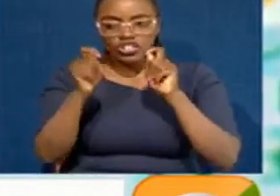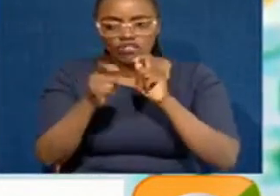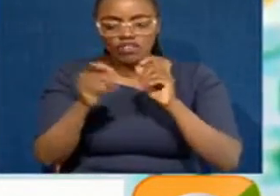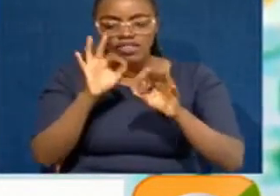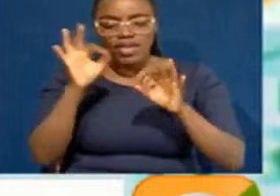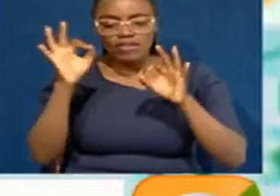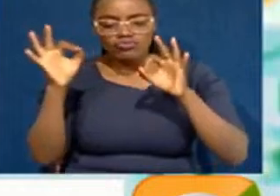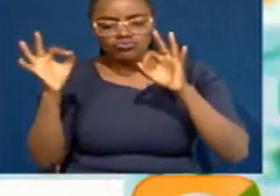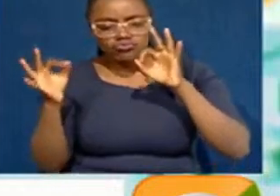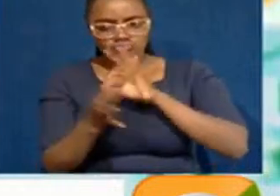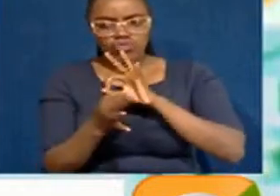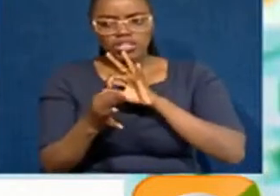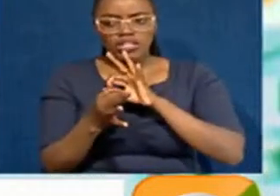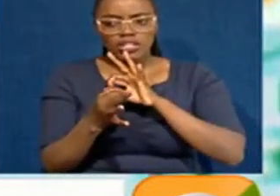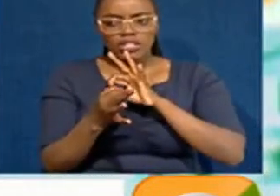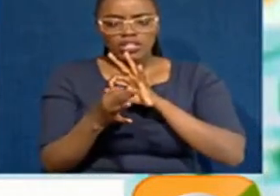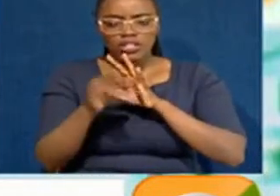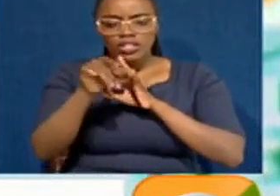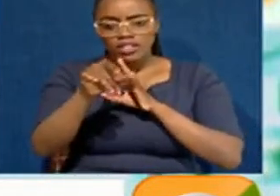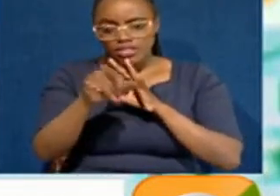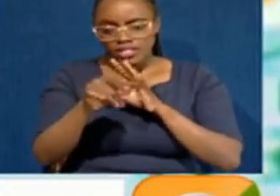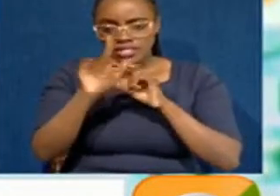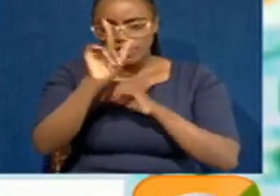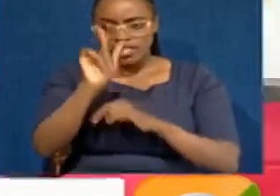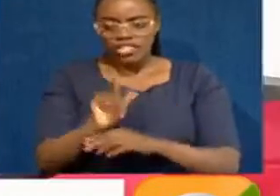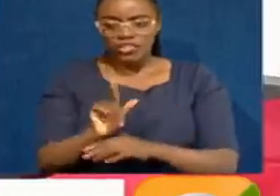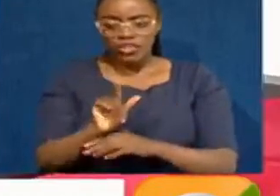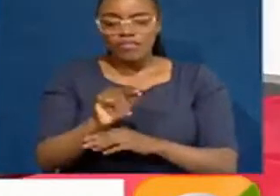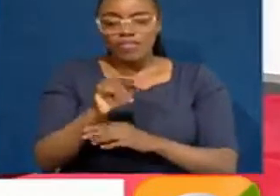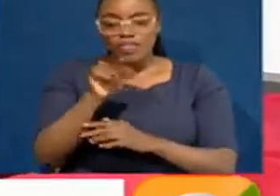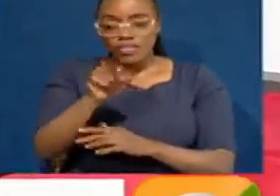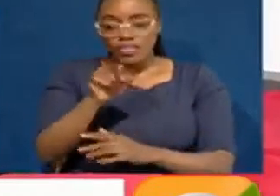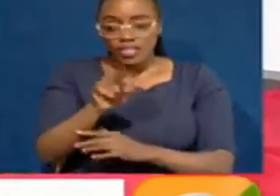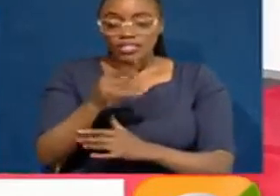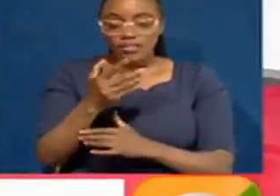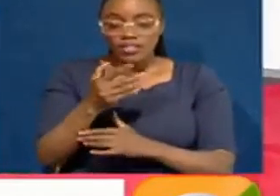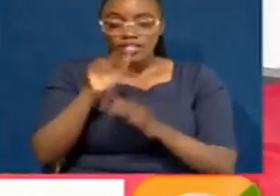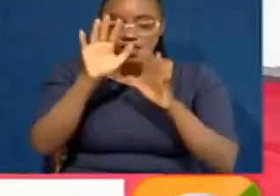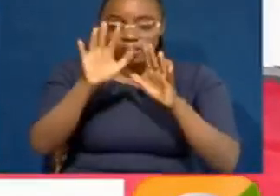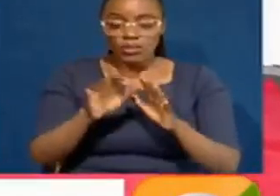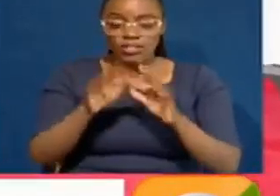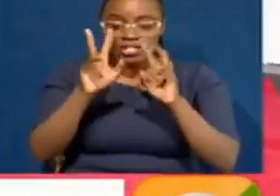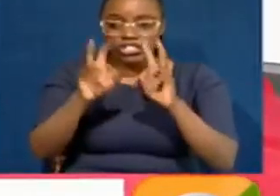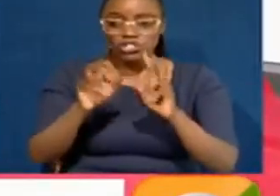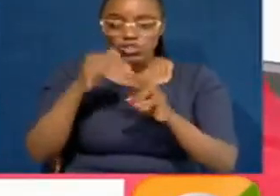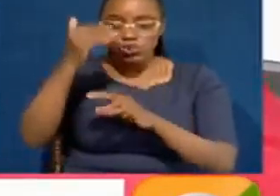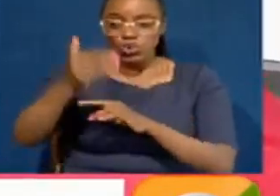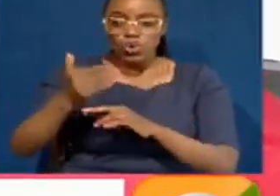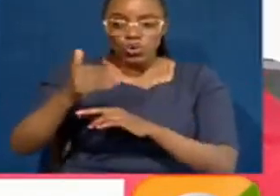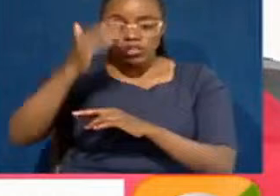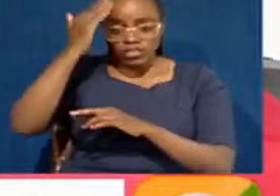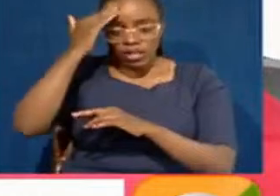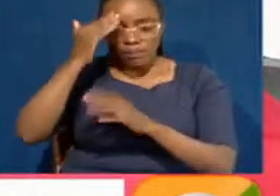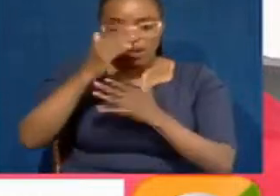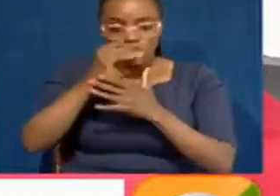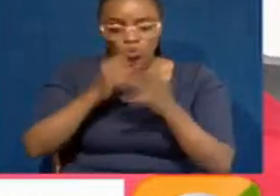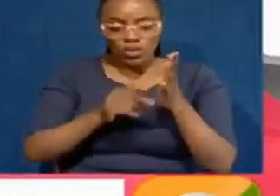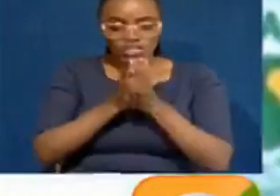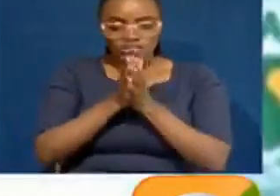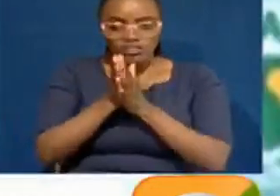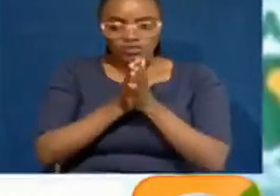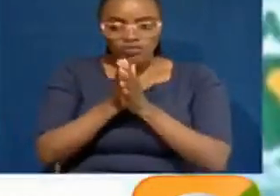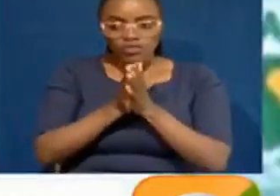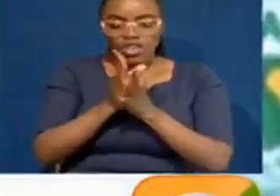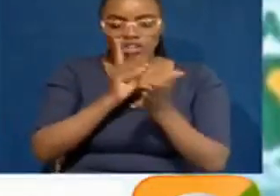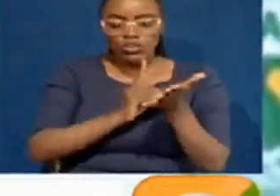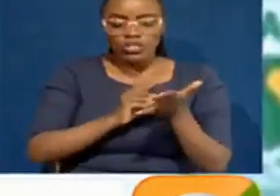translating into the security issue in the region. Yes, and that's an important component to always remember. Now, what's interesting, Dr. Ahmed,